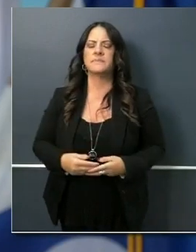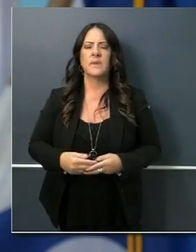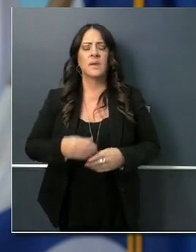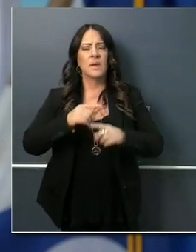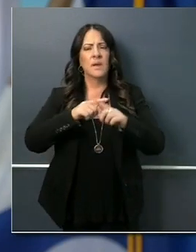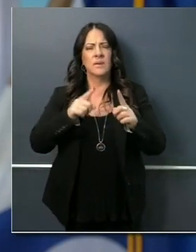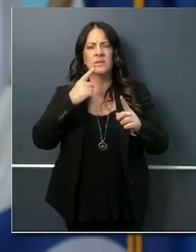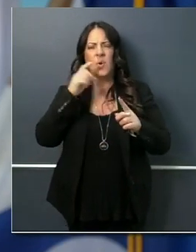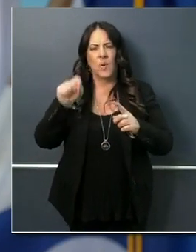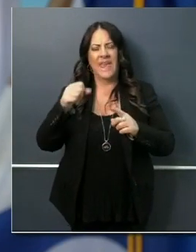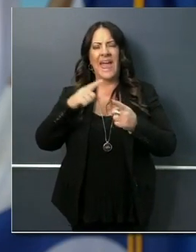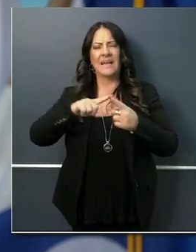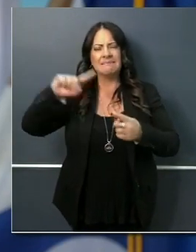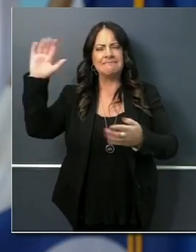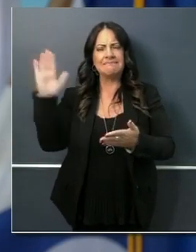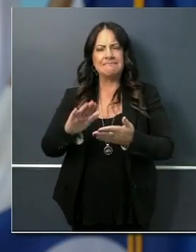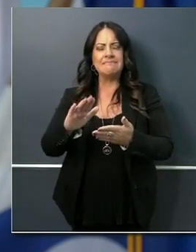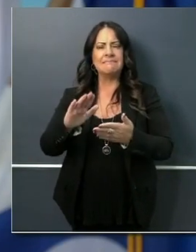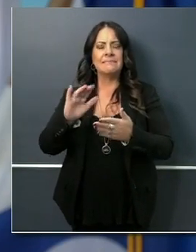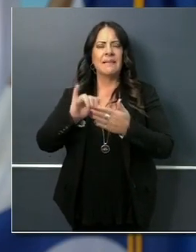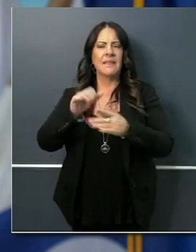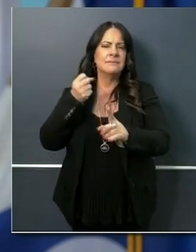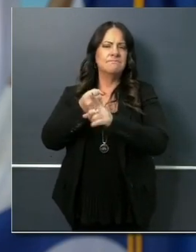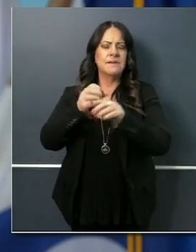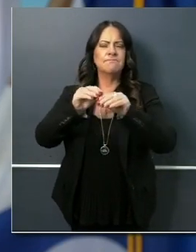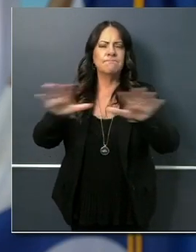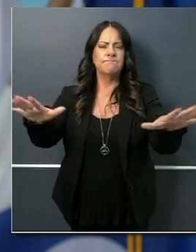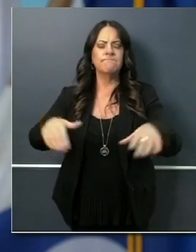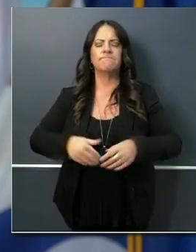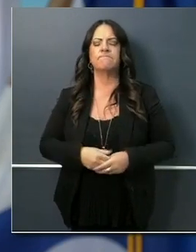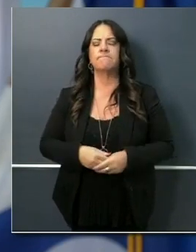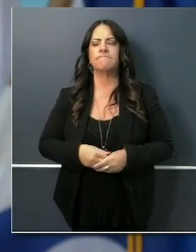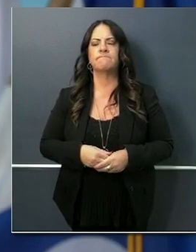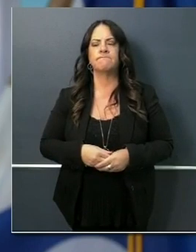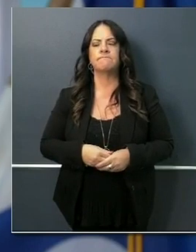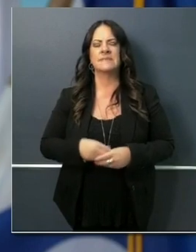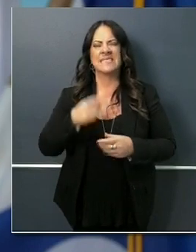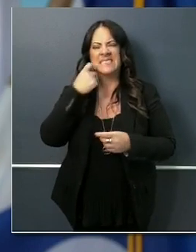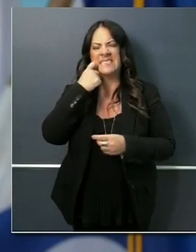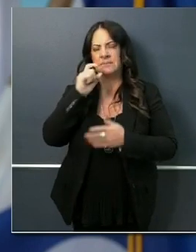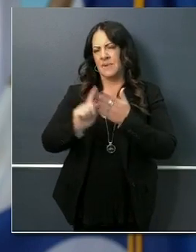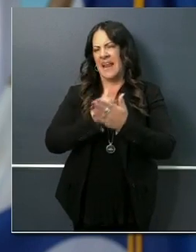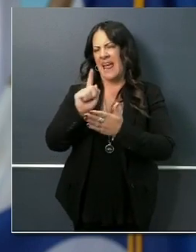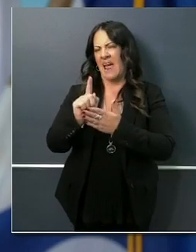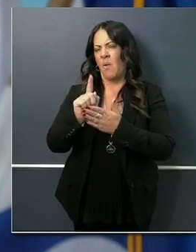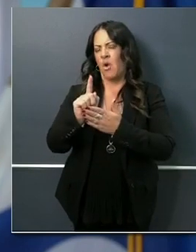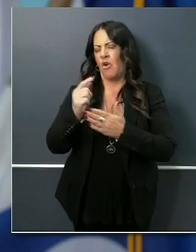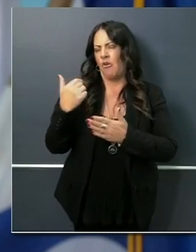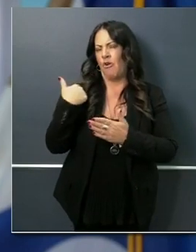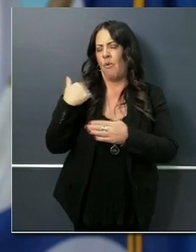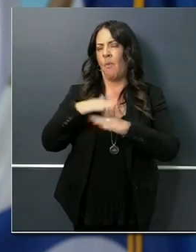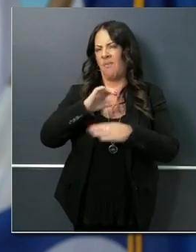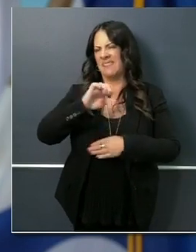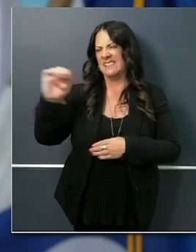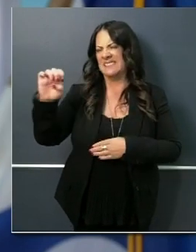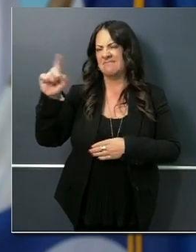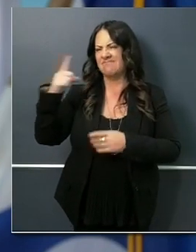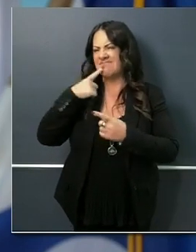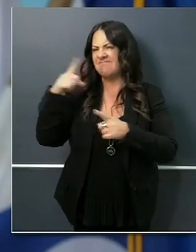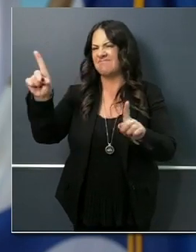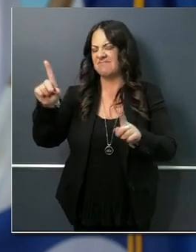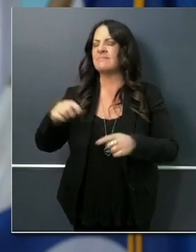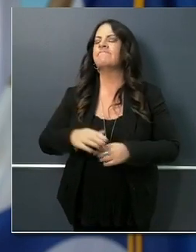time where, not dissimilar to the announcement that was made an hour or so ago on the East Coast, that we're beginning